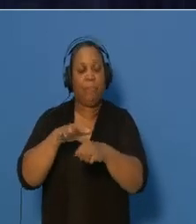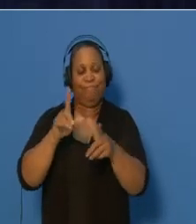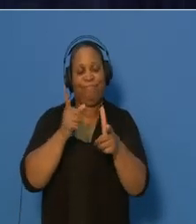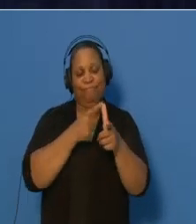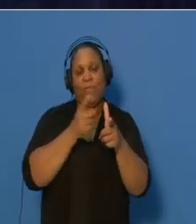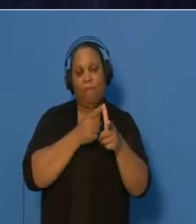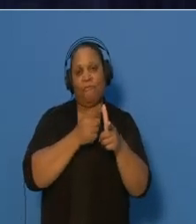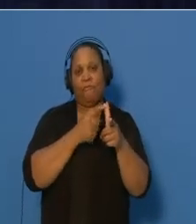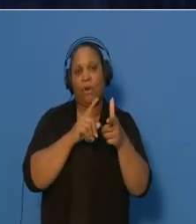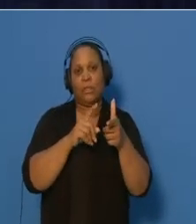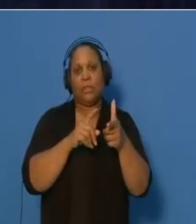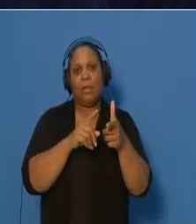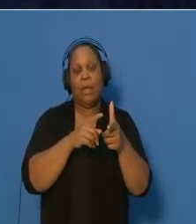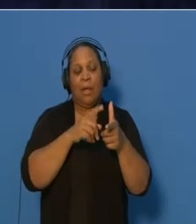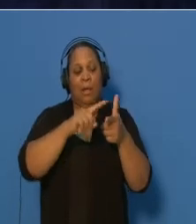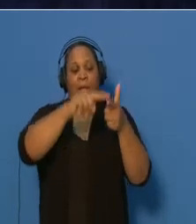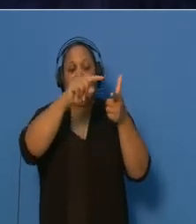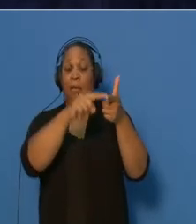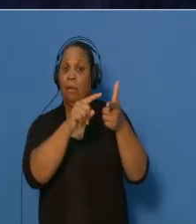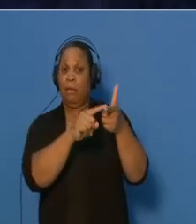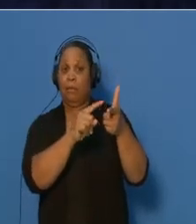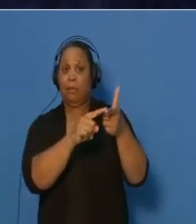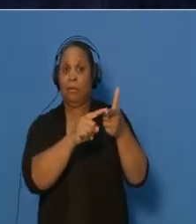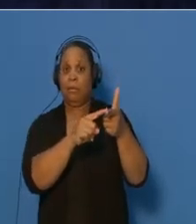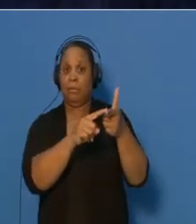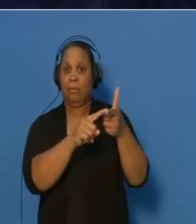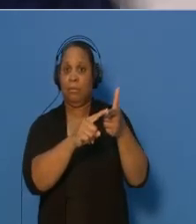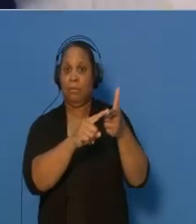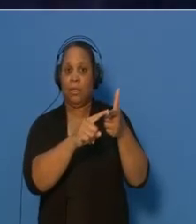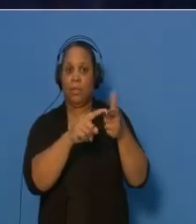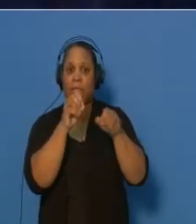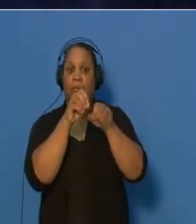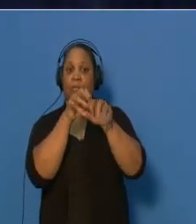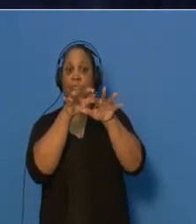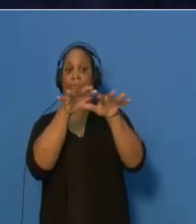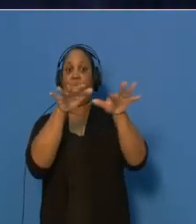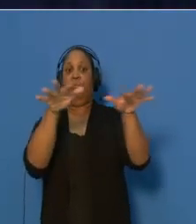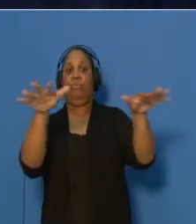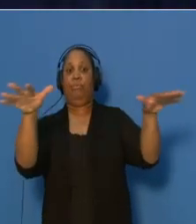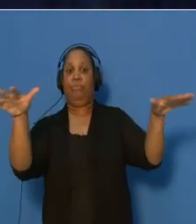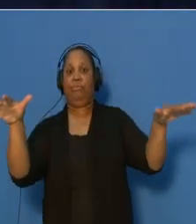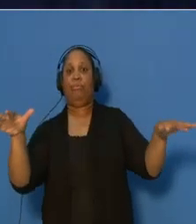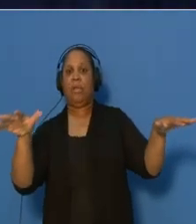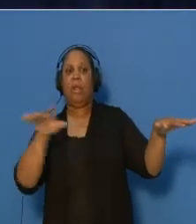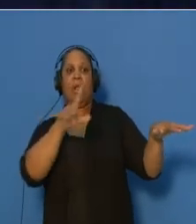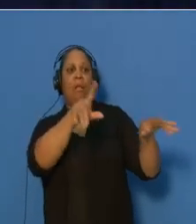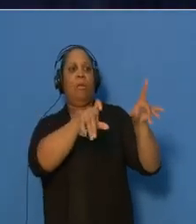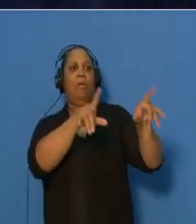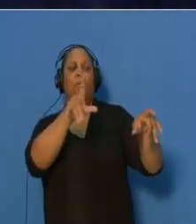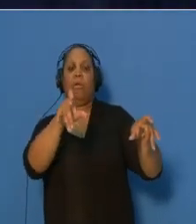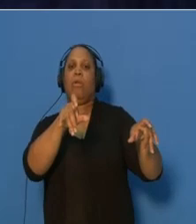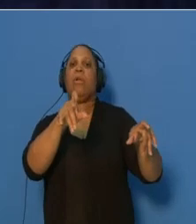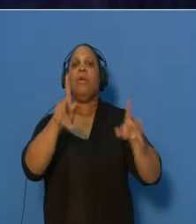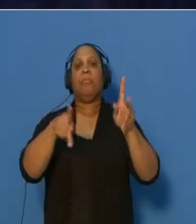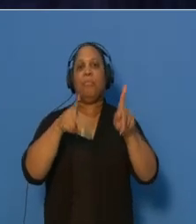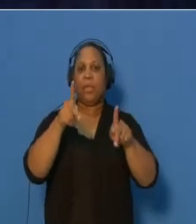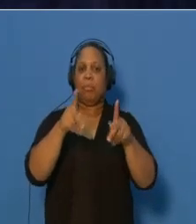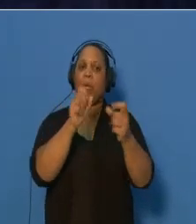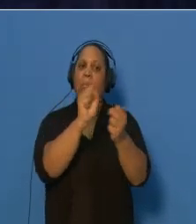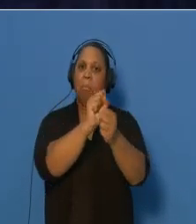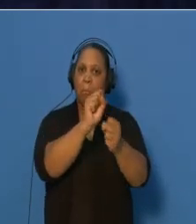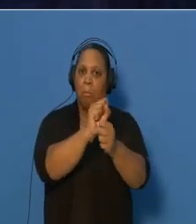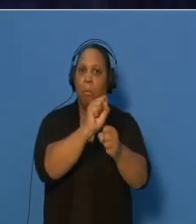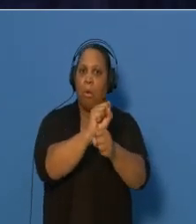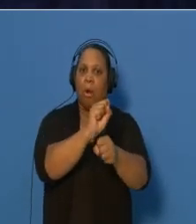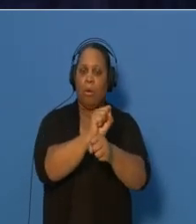stage of the contact tracing. Then they go and it spreads out. Then they start to ask about those persons that they work with. And if